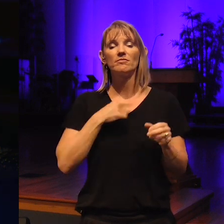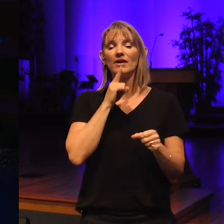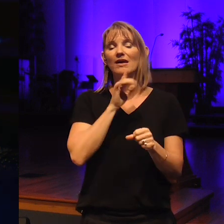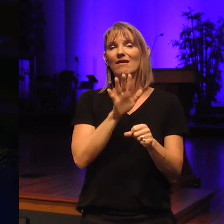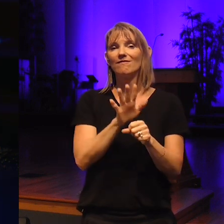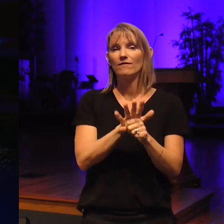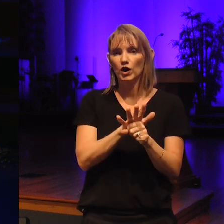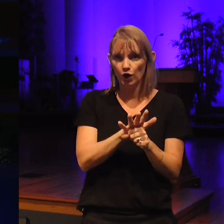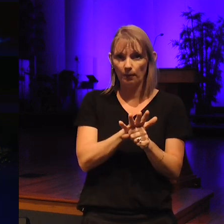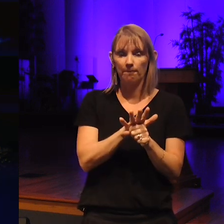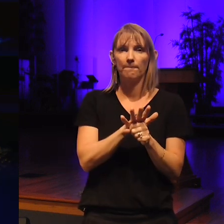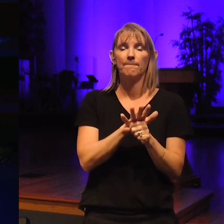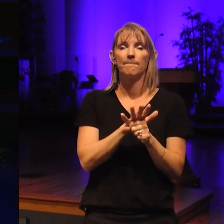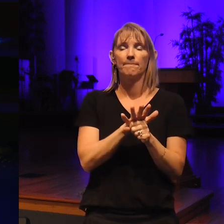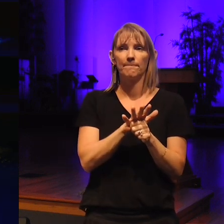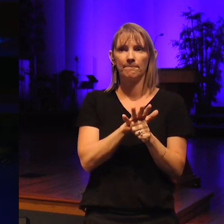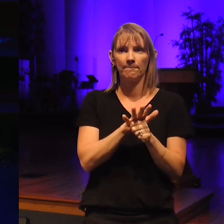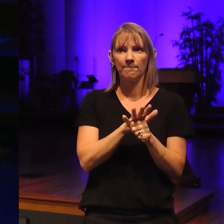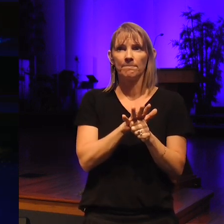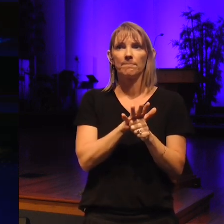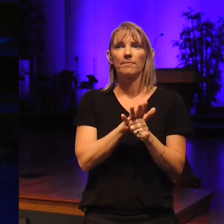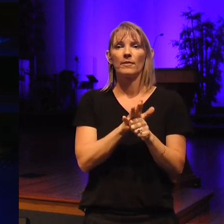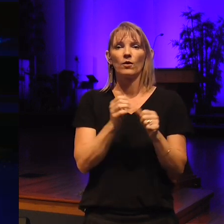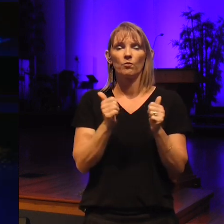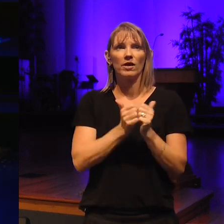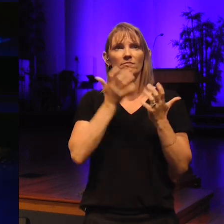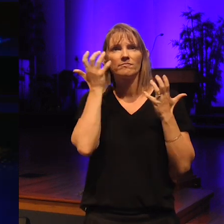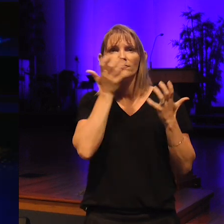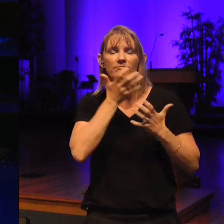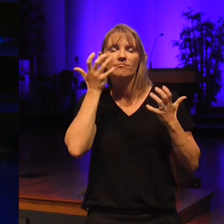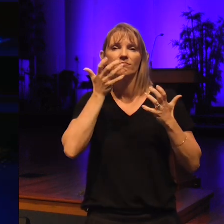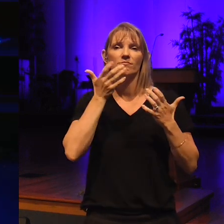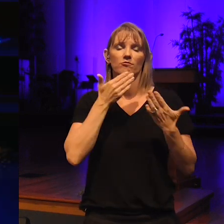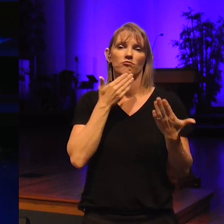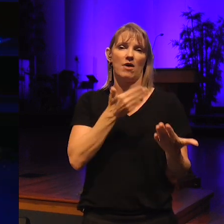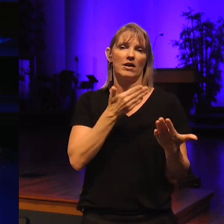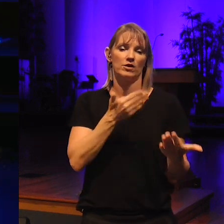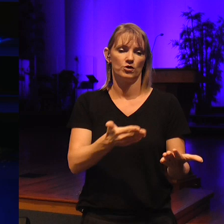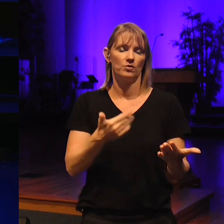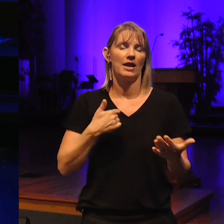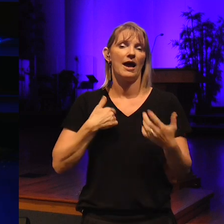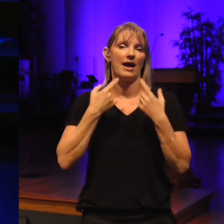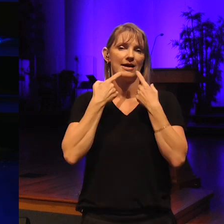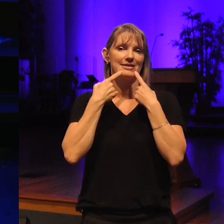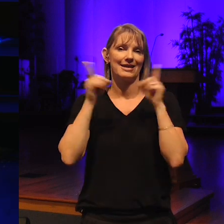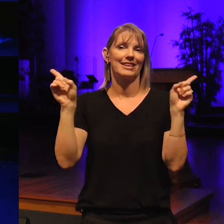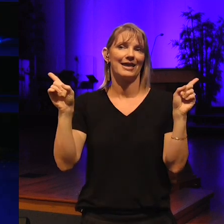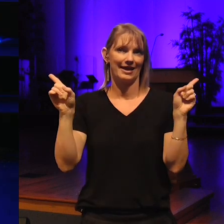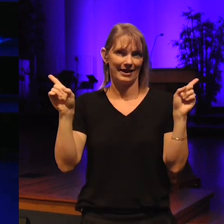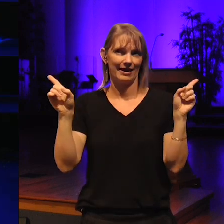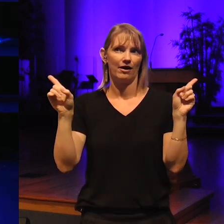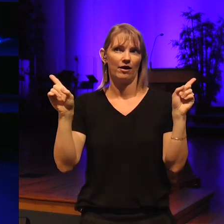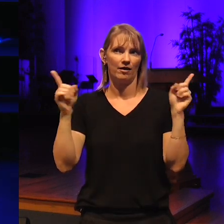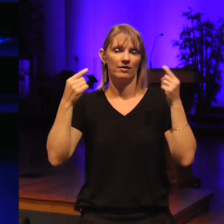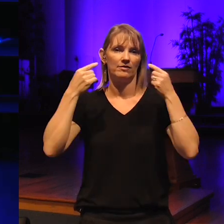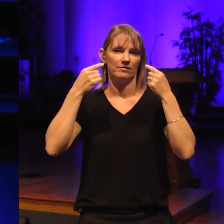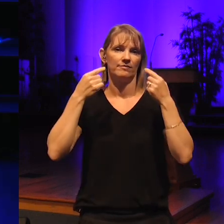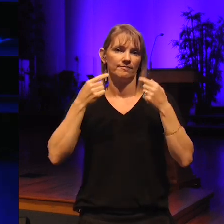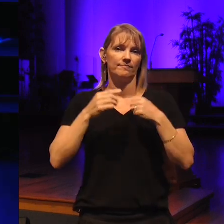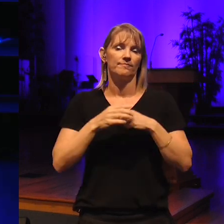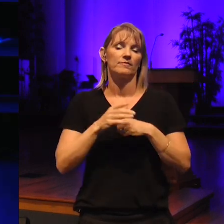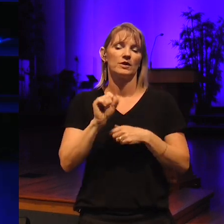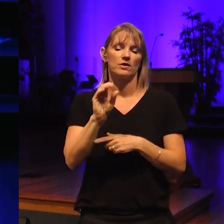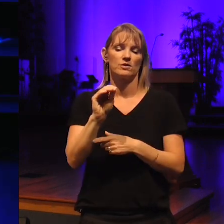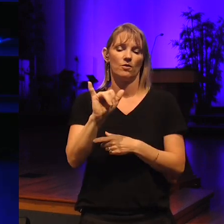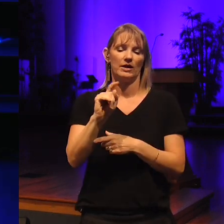affirm this into being with incredible gratitude, and I declare it into being.